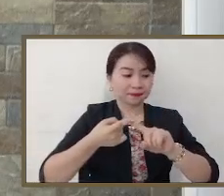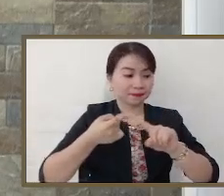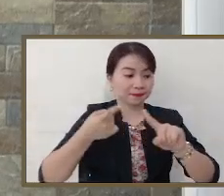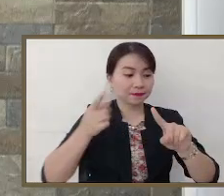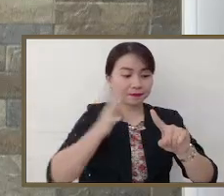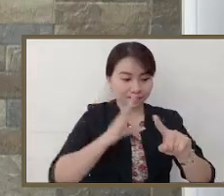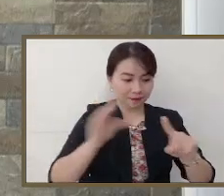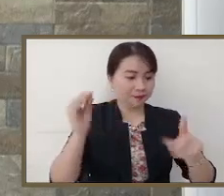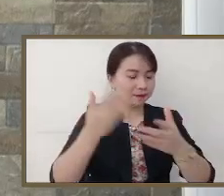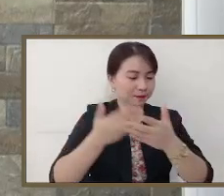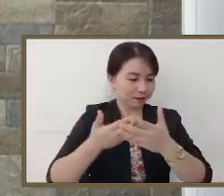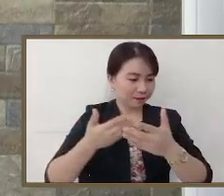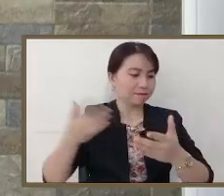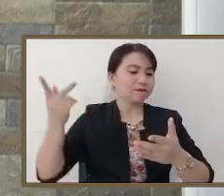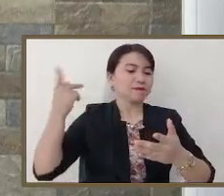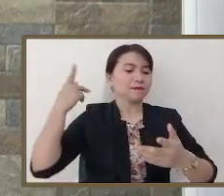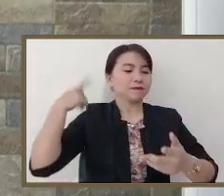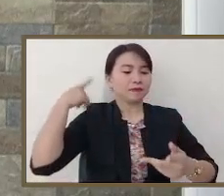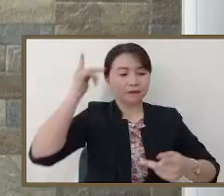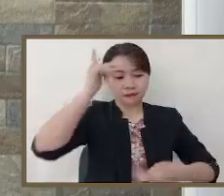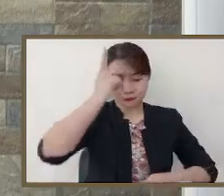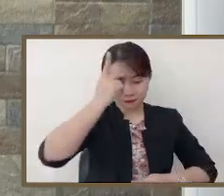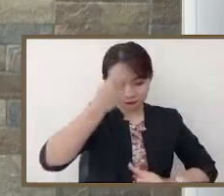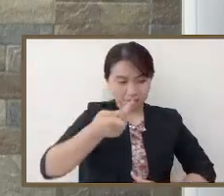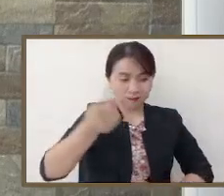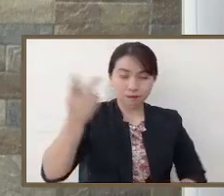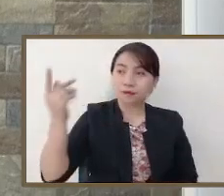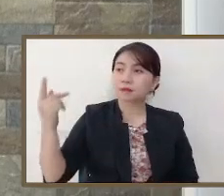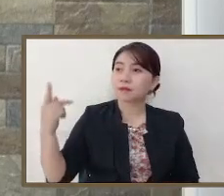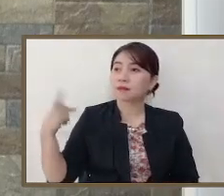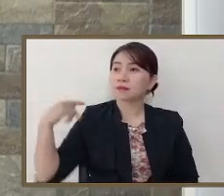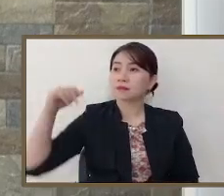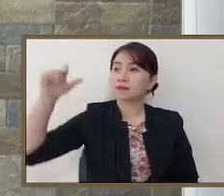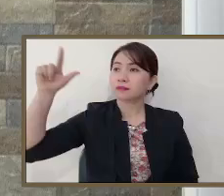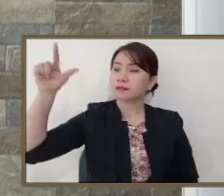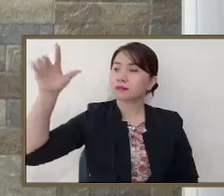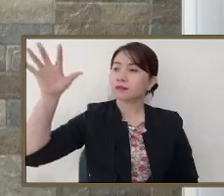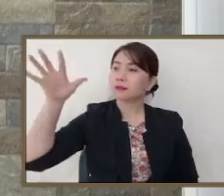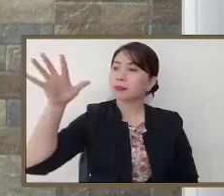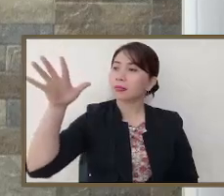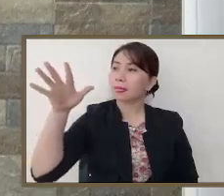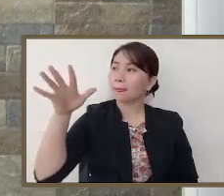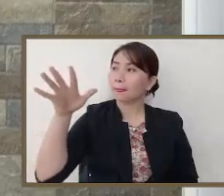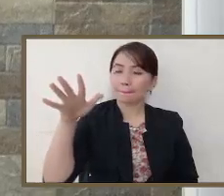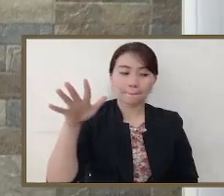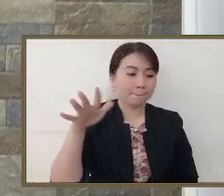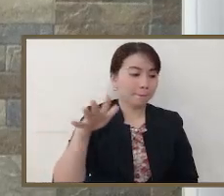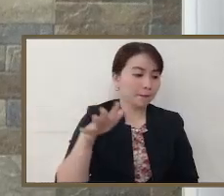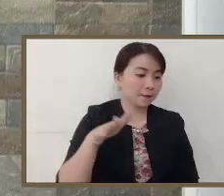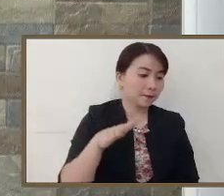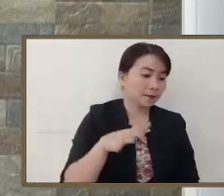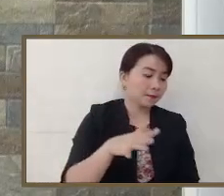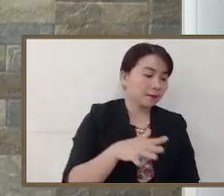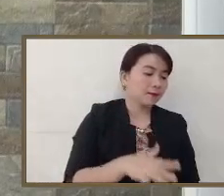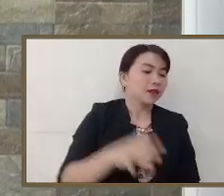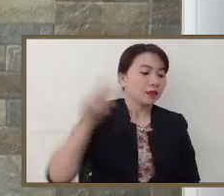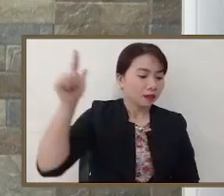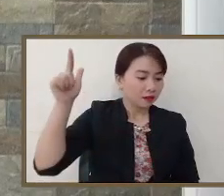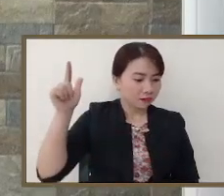friend. And before there was pain, there was